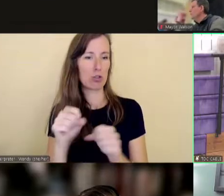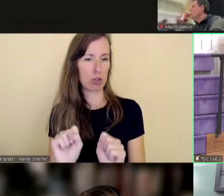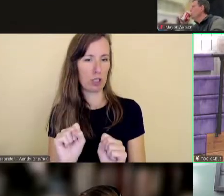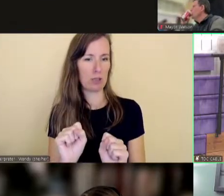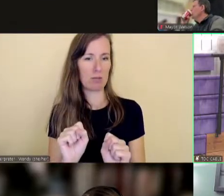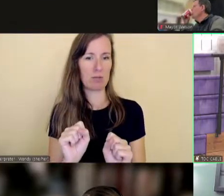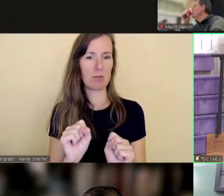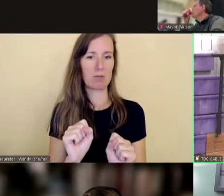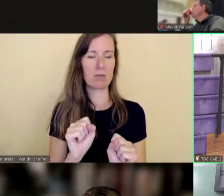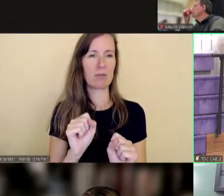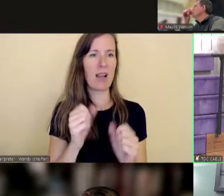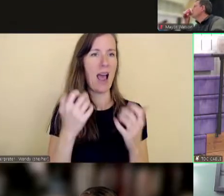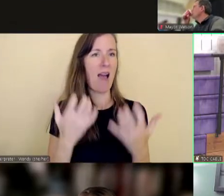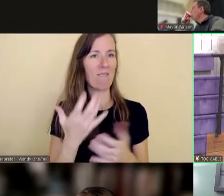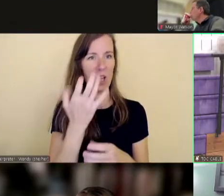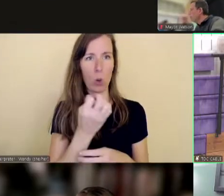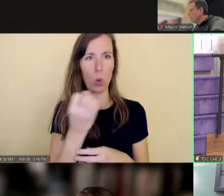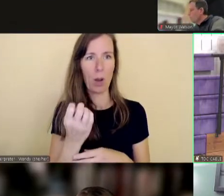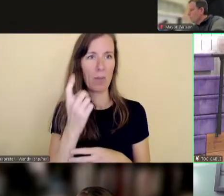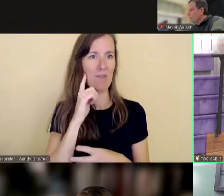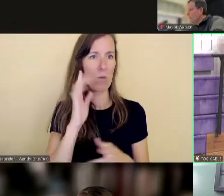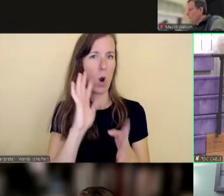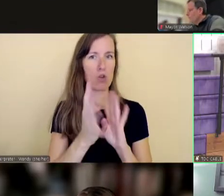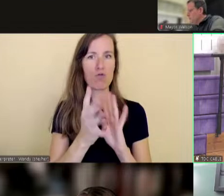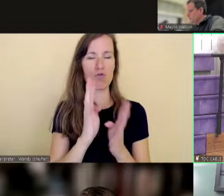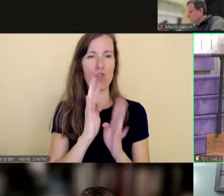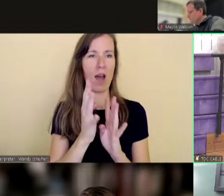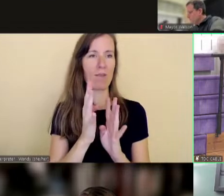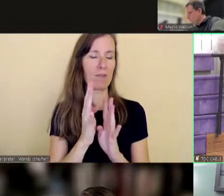service vehicles, etc. A playground at